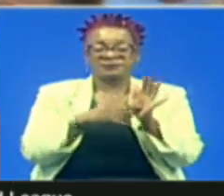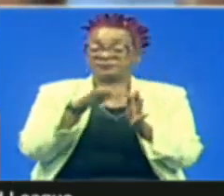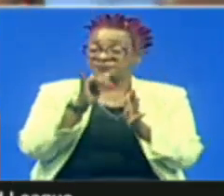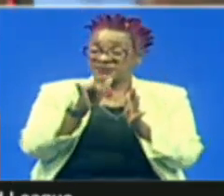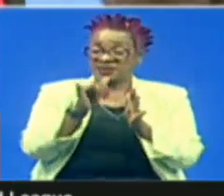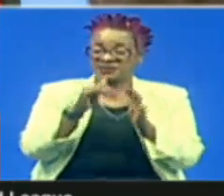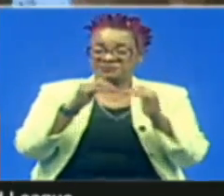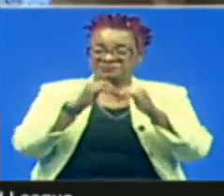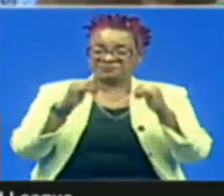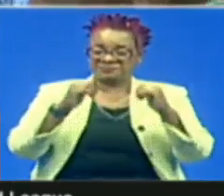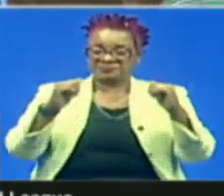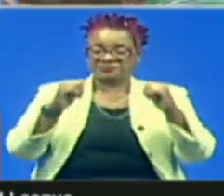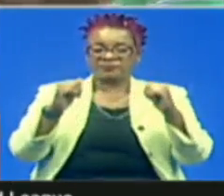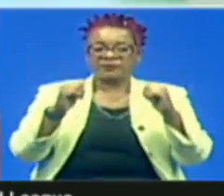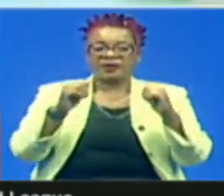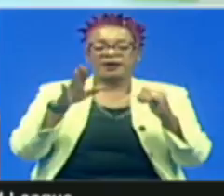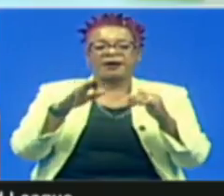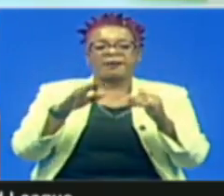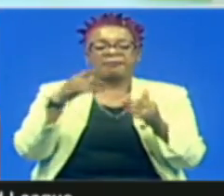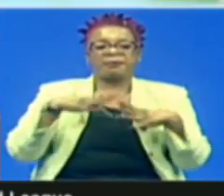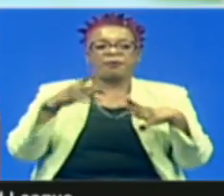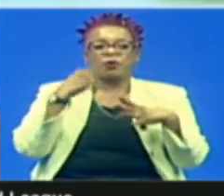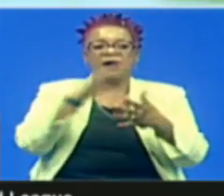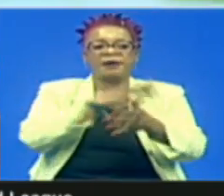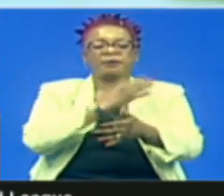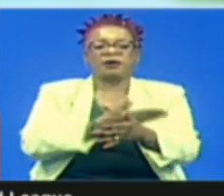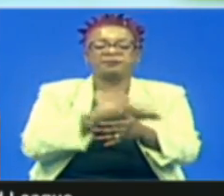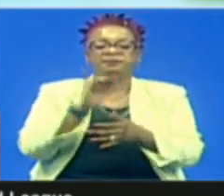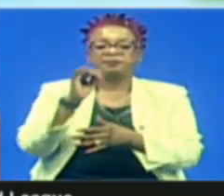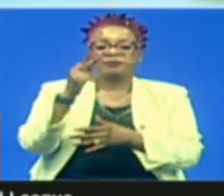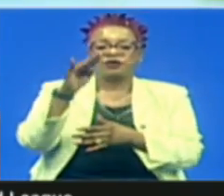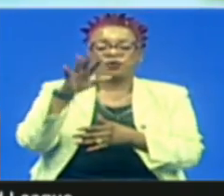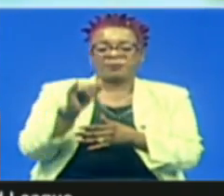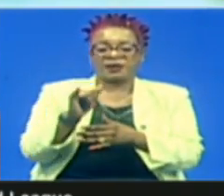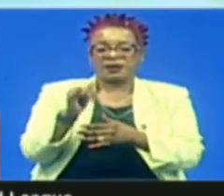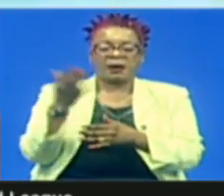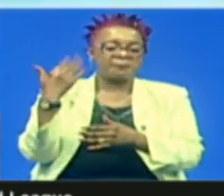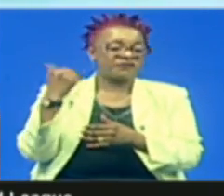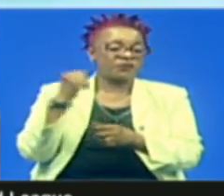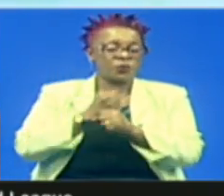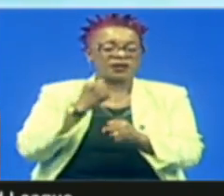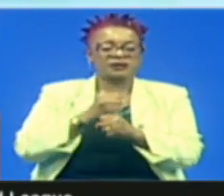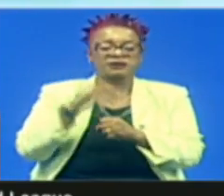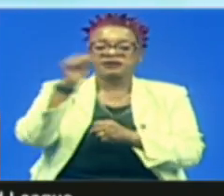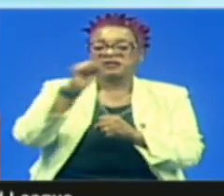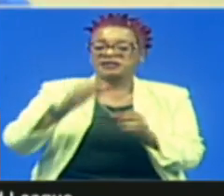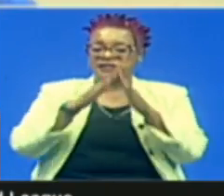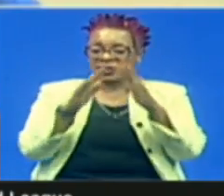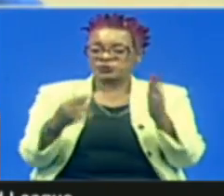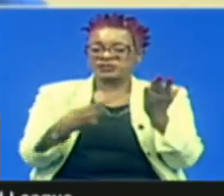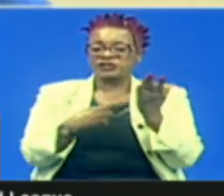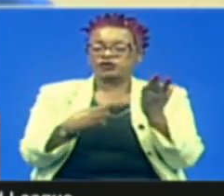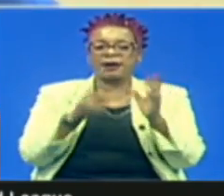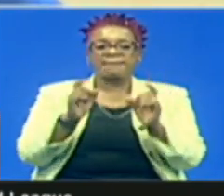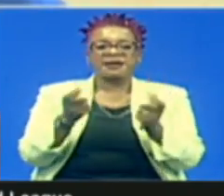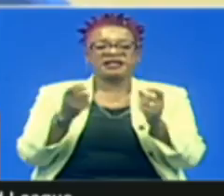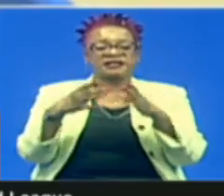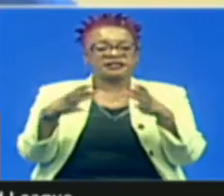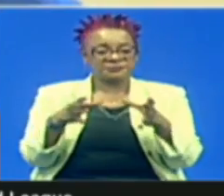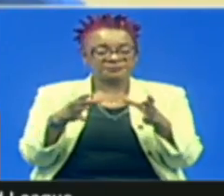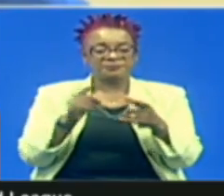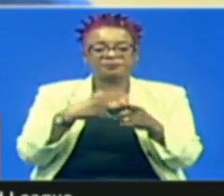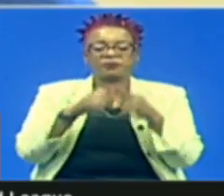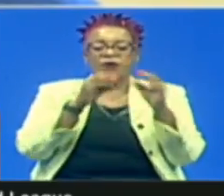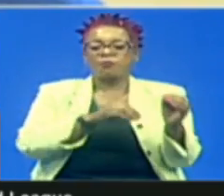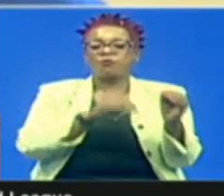in the wobbly architecture of power. Dennis Itumbi, who once worked in the State House digital media team, then moved to the